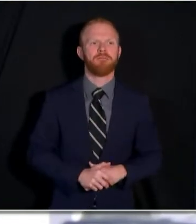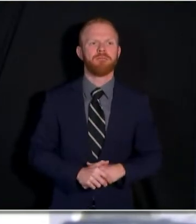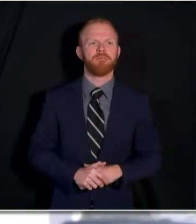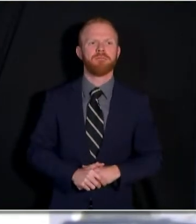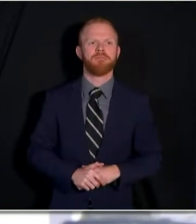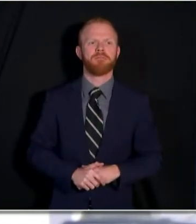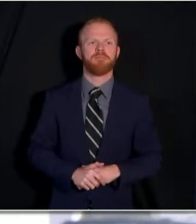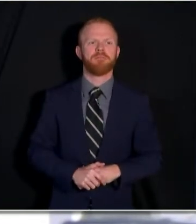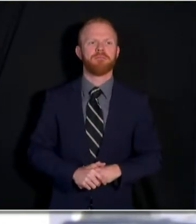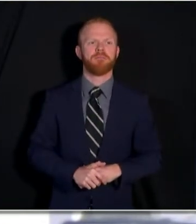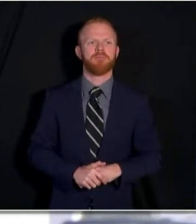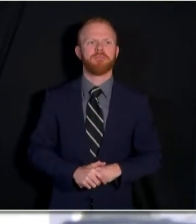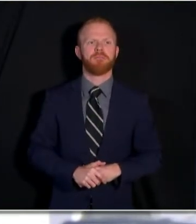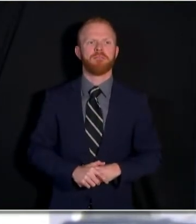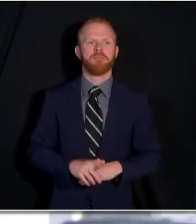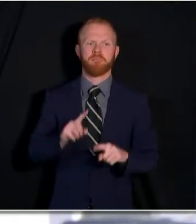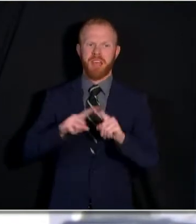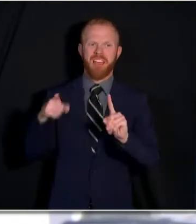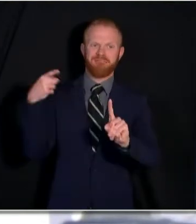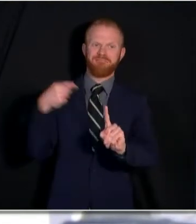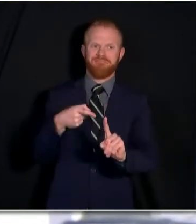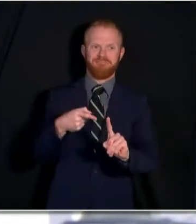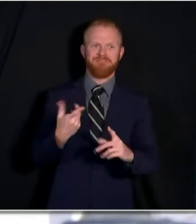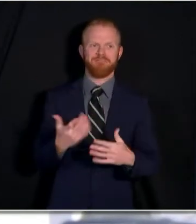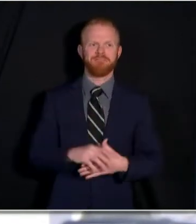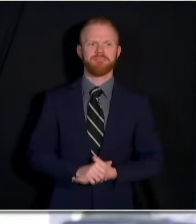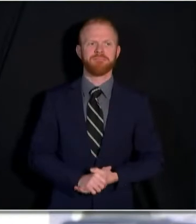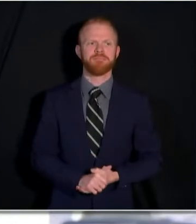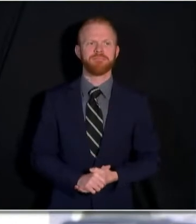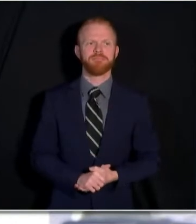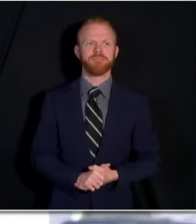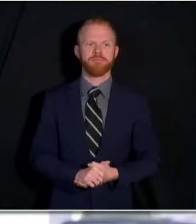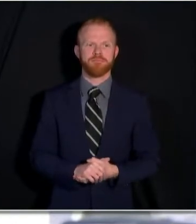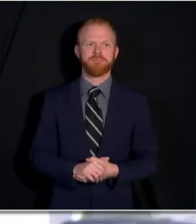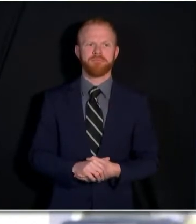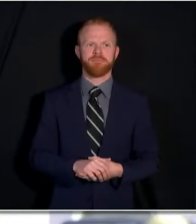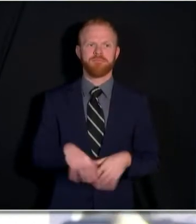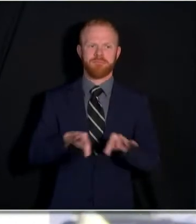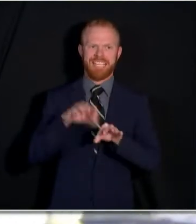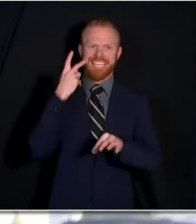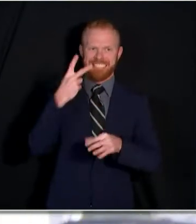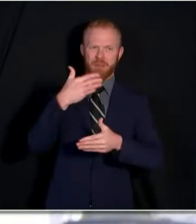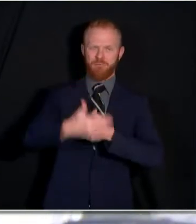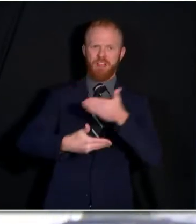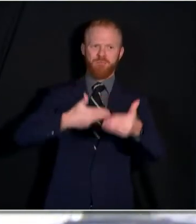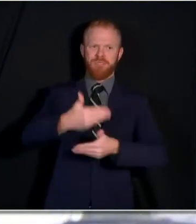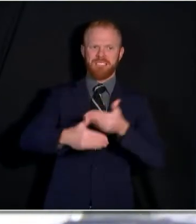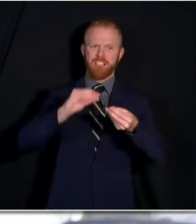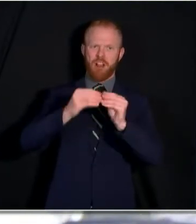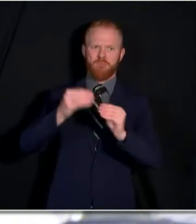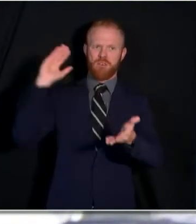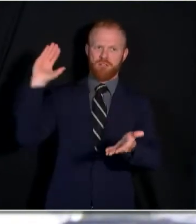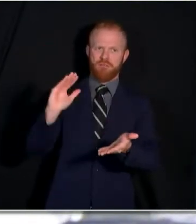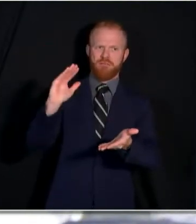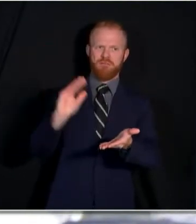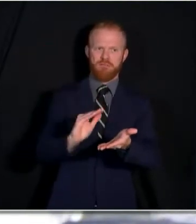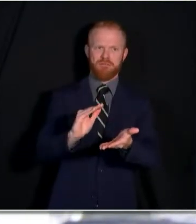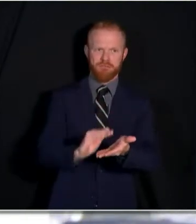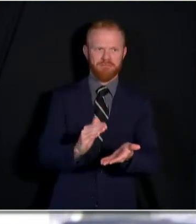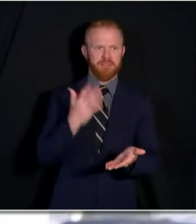at scale, we are moving in the right direction, including in terms of the administration and doses of vaccine, in terms of getting